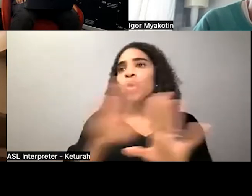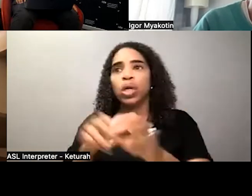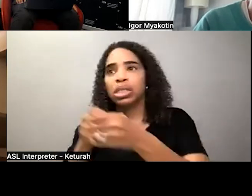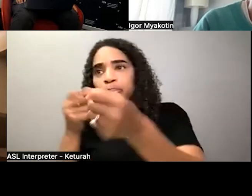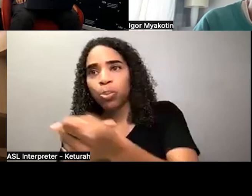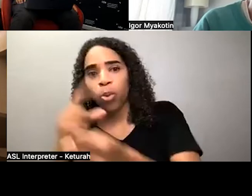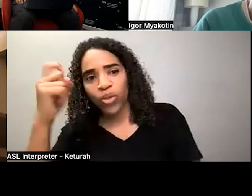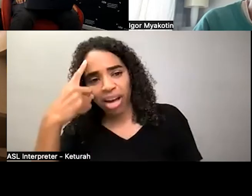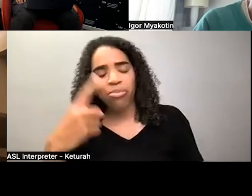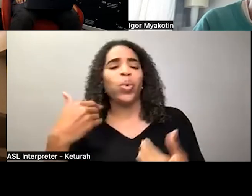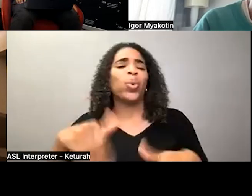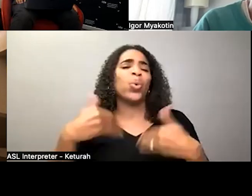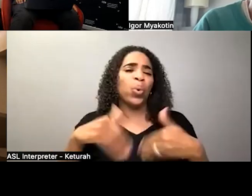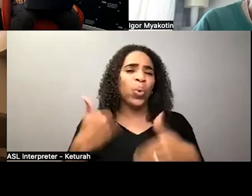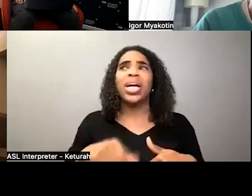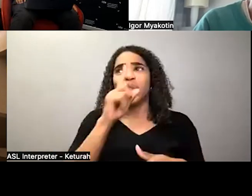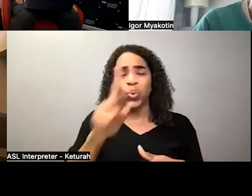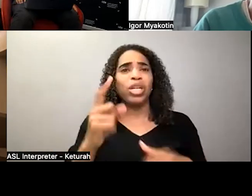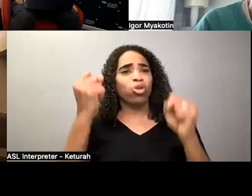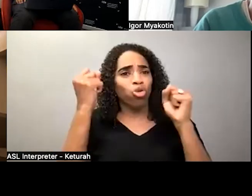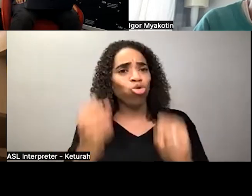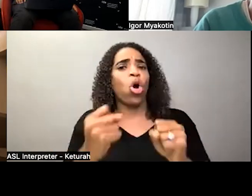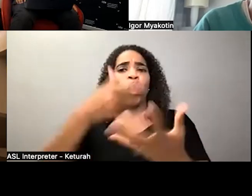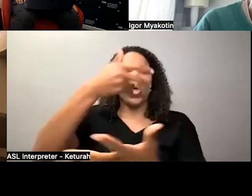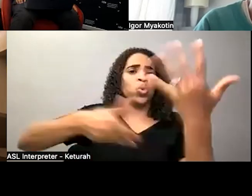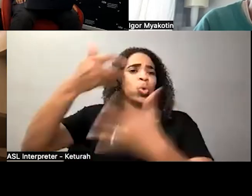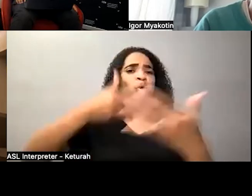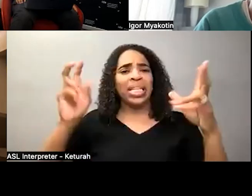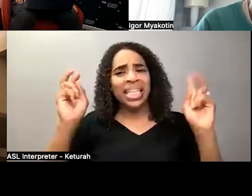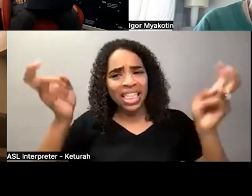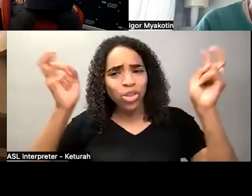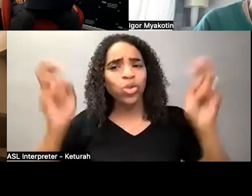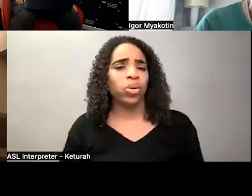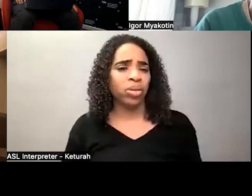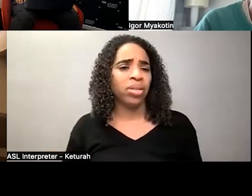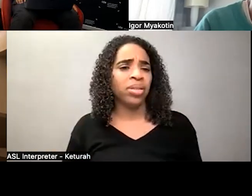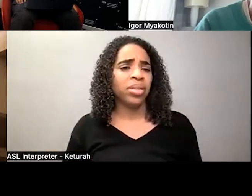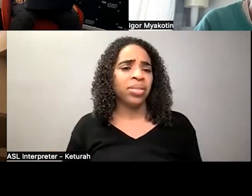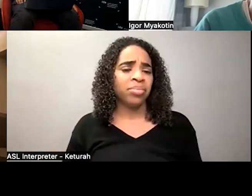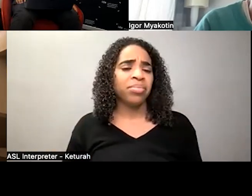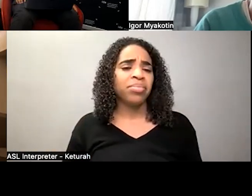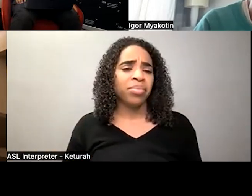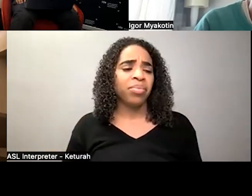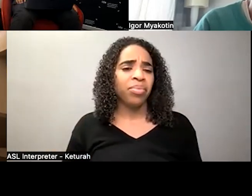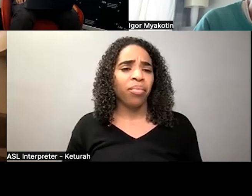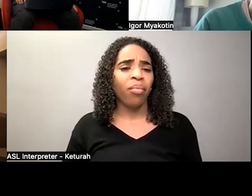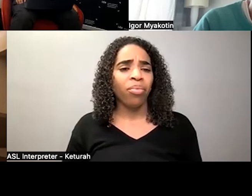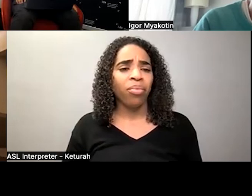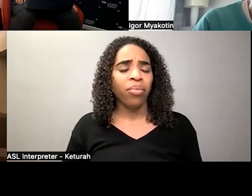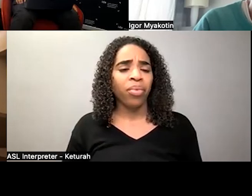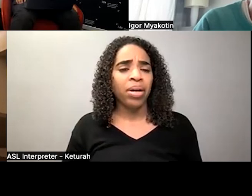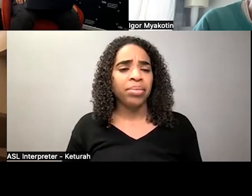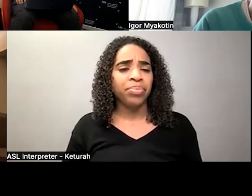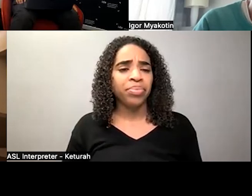It's a real social issue for make films or make art in general, what you